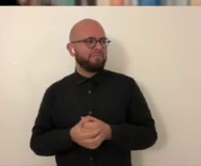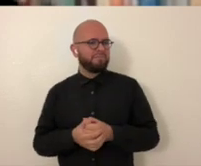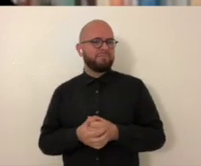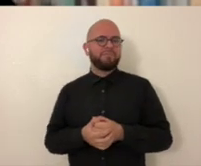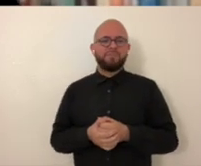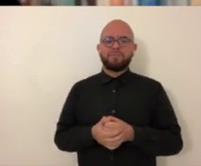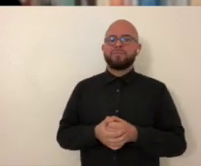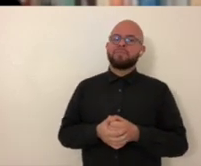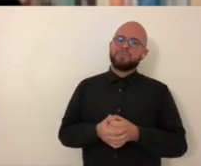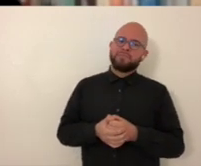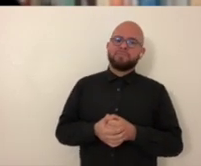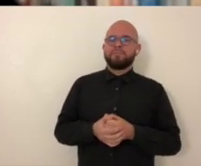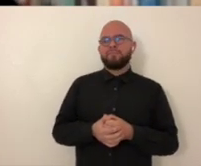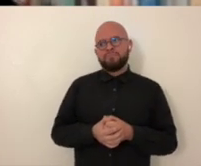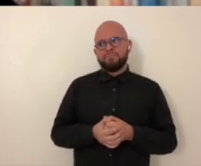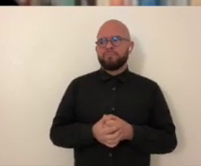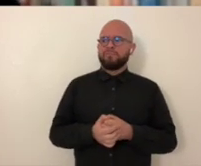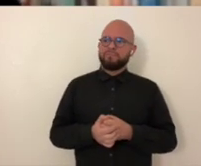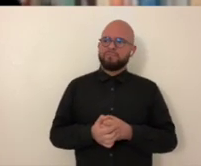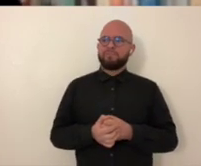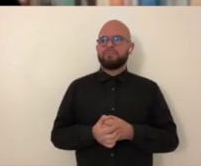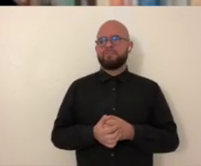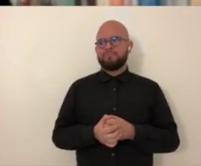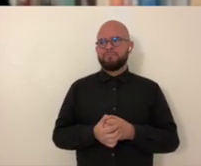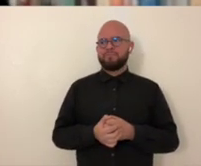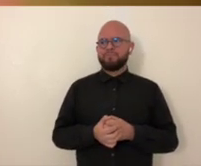later that you got from there?